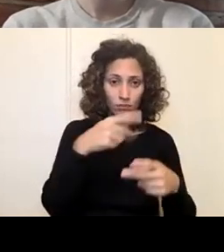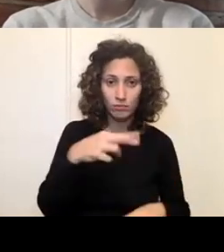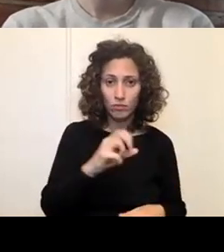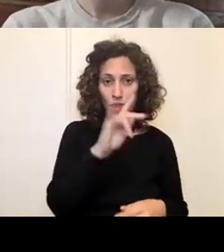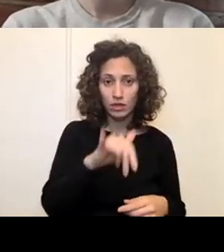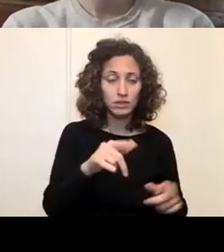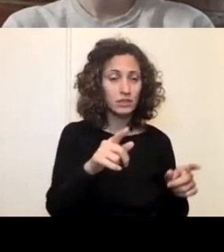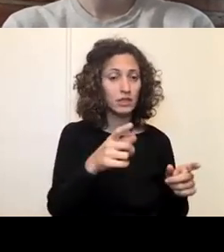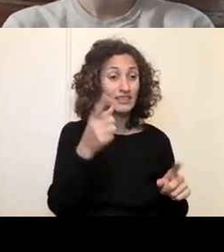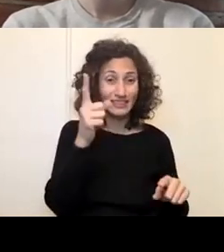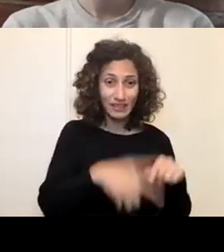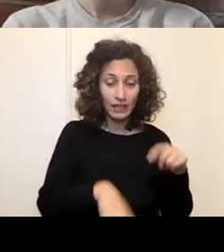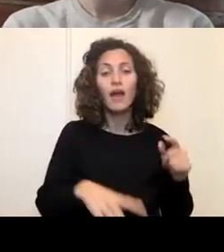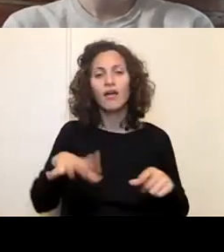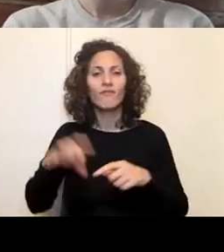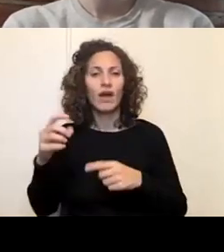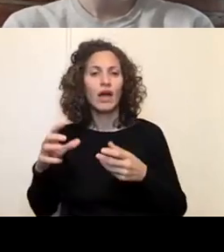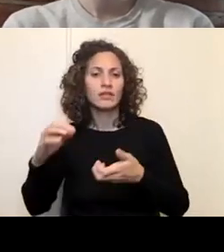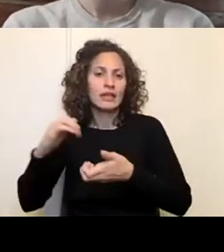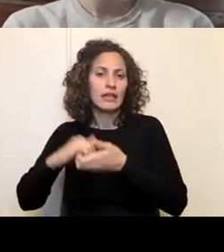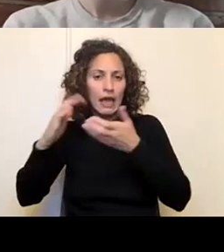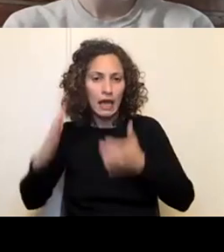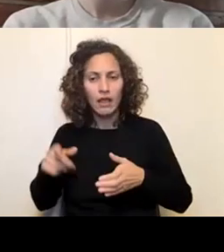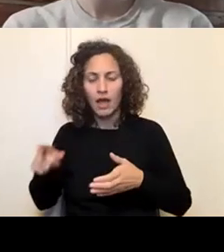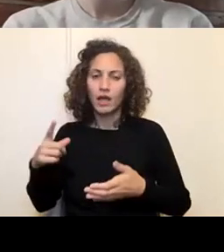ally to be very helpful as well.